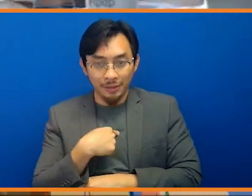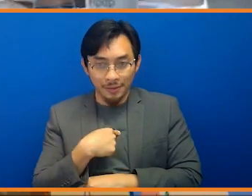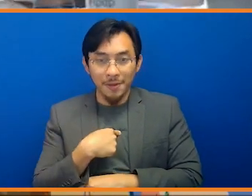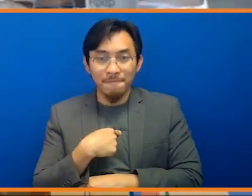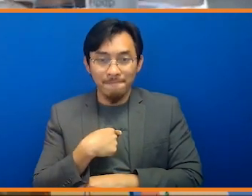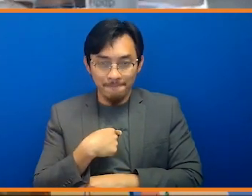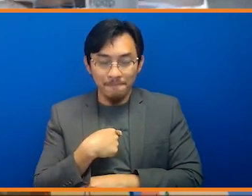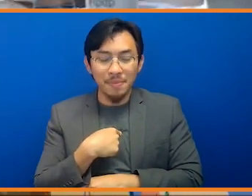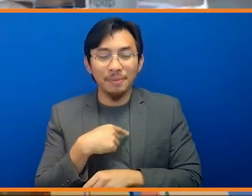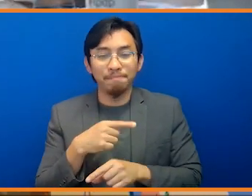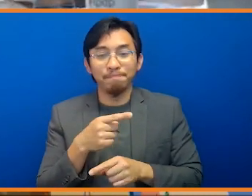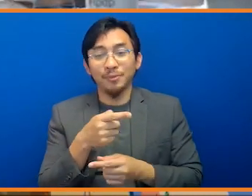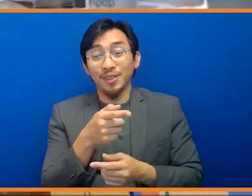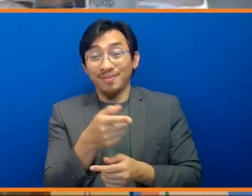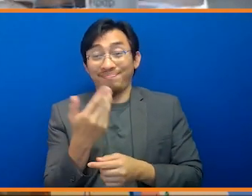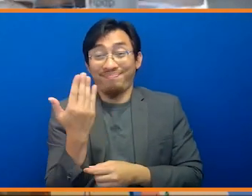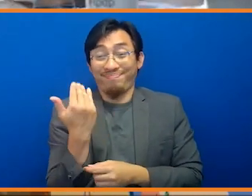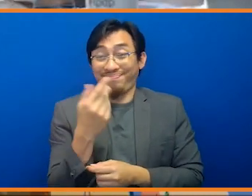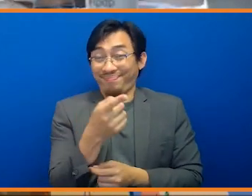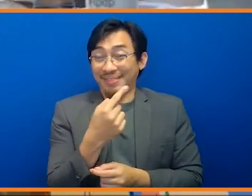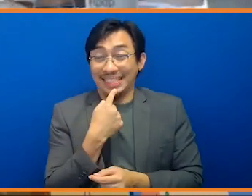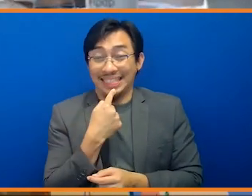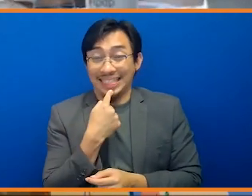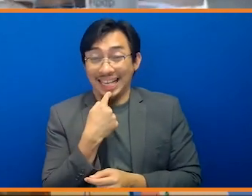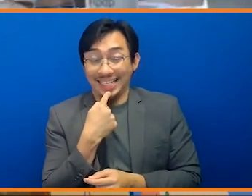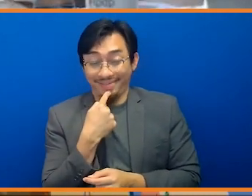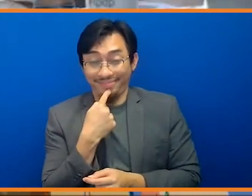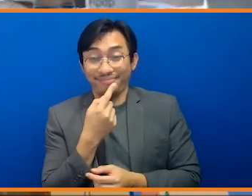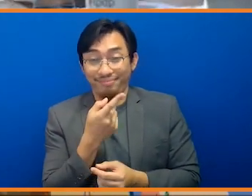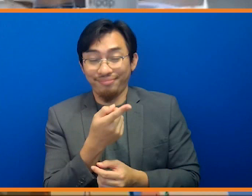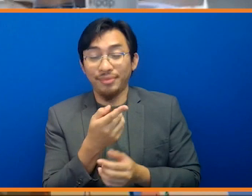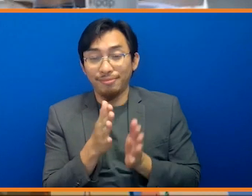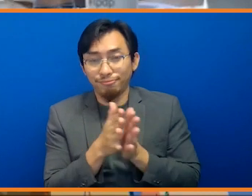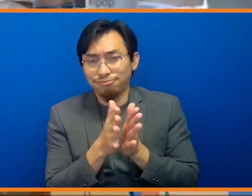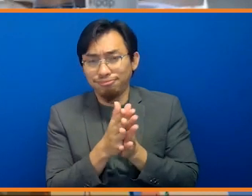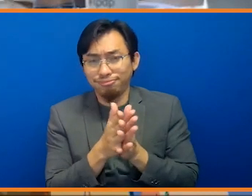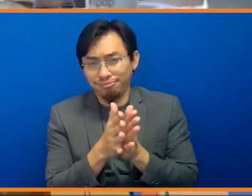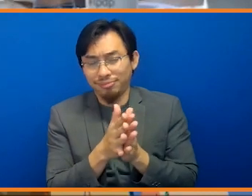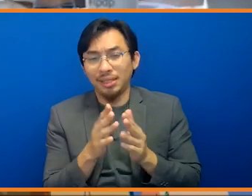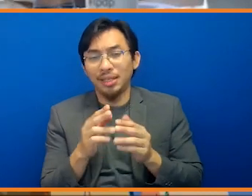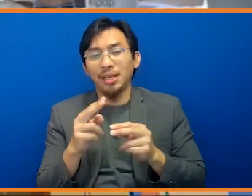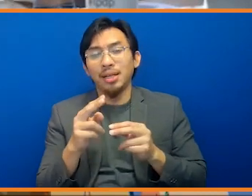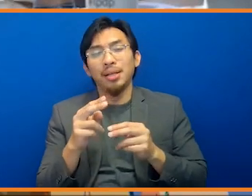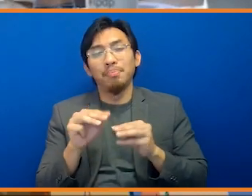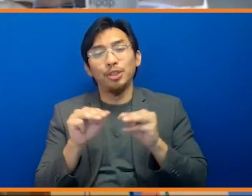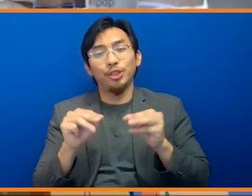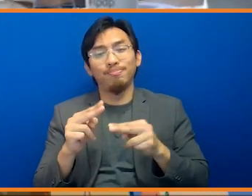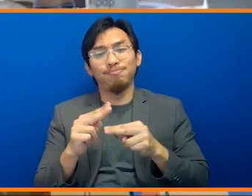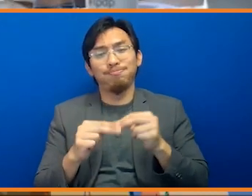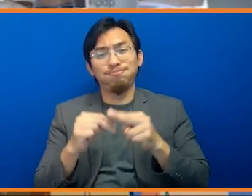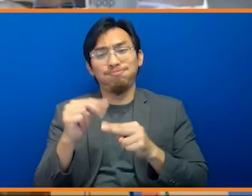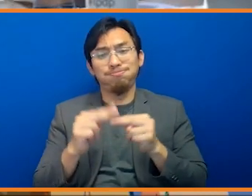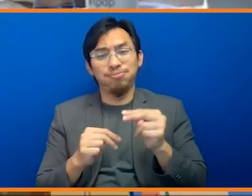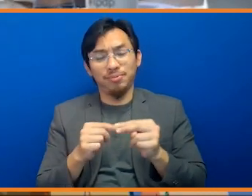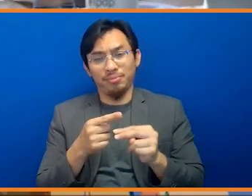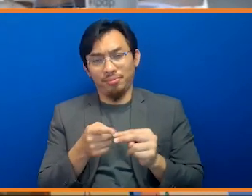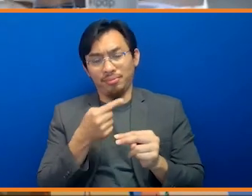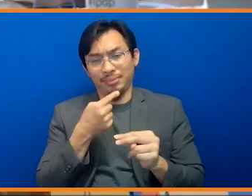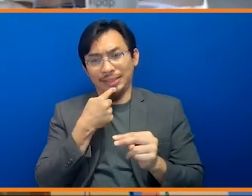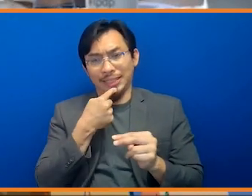And it's right what you said before. Museum construction is telling